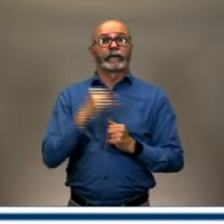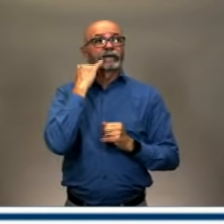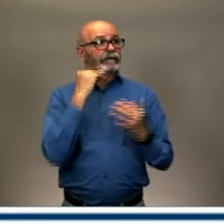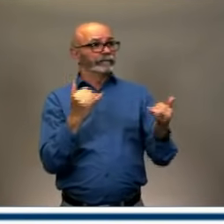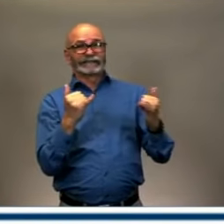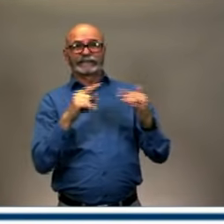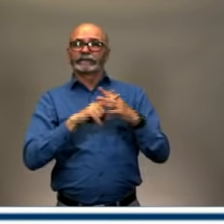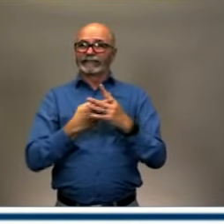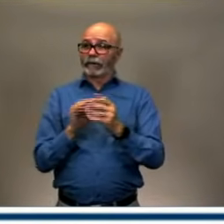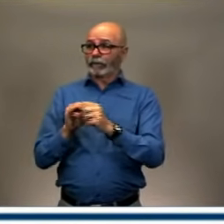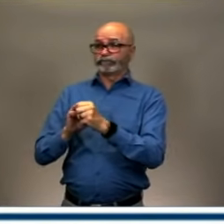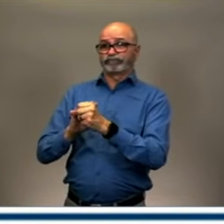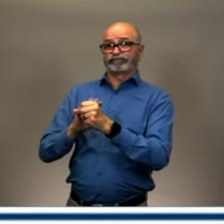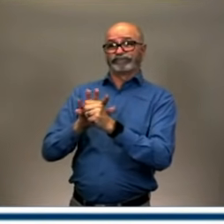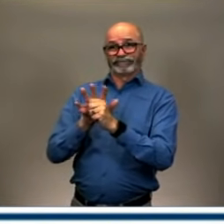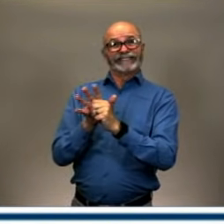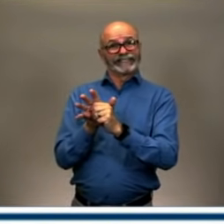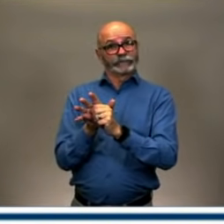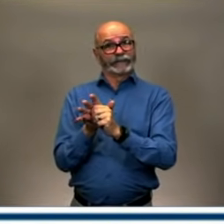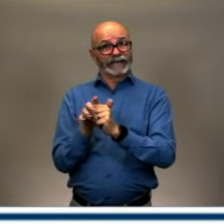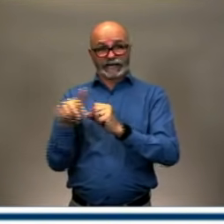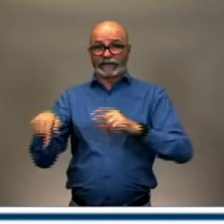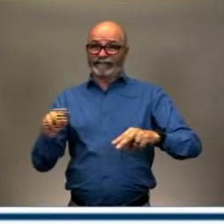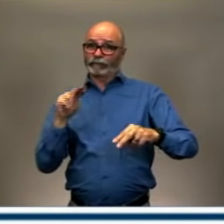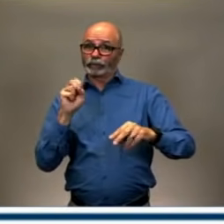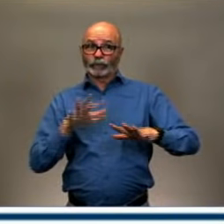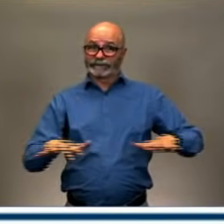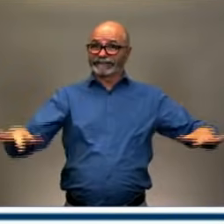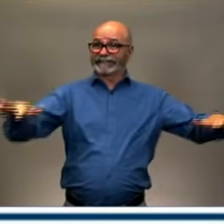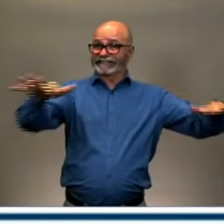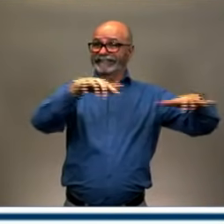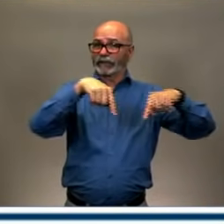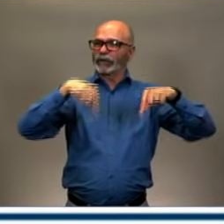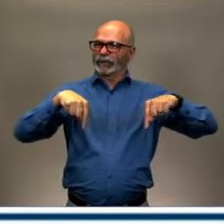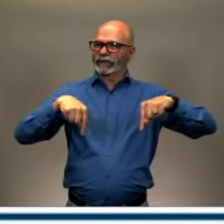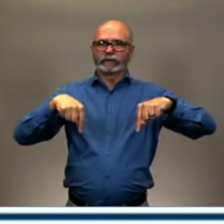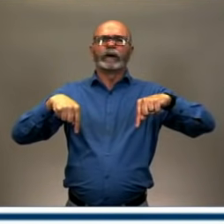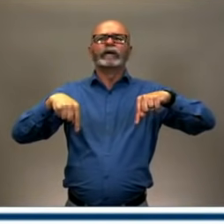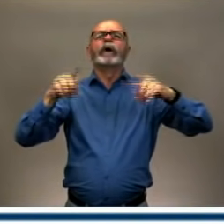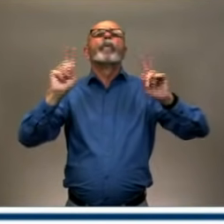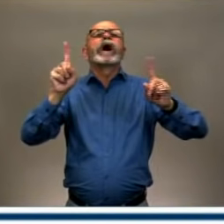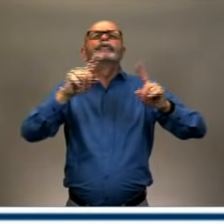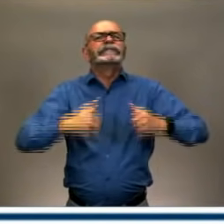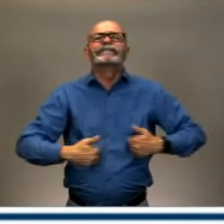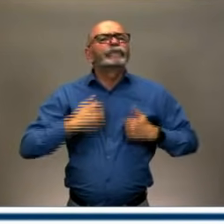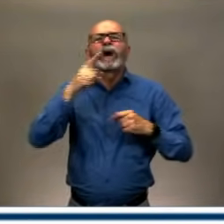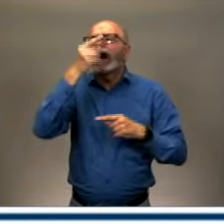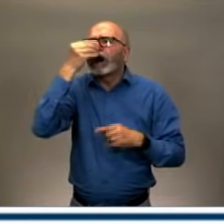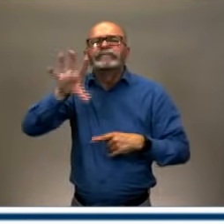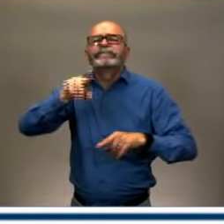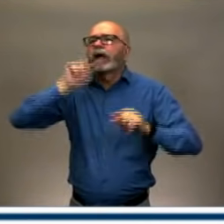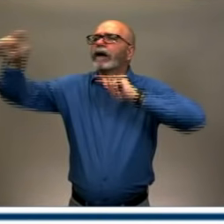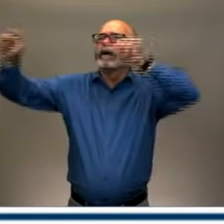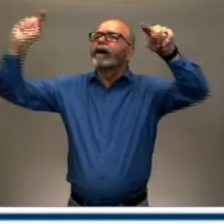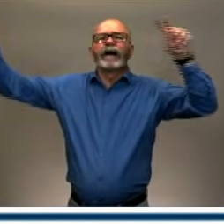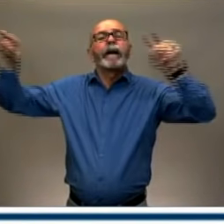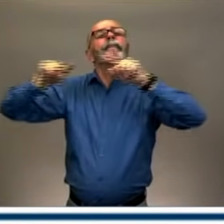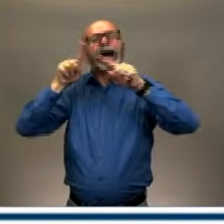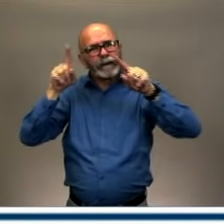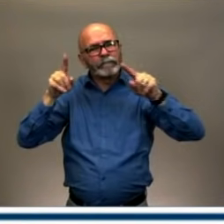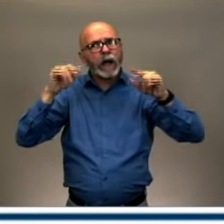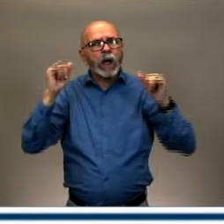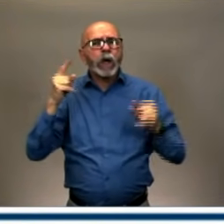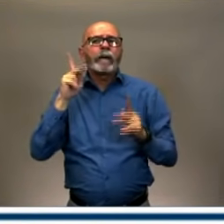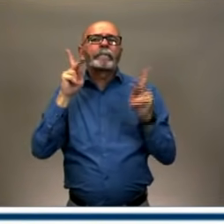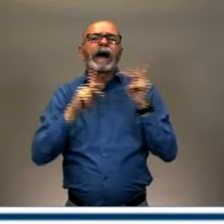much, the potential for COVID is here regardless of what community you are in Nova Scotia. But I'm still hearing stories about people